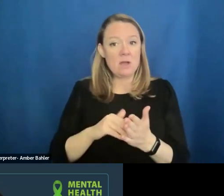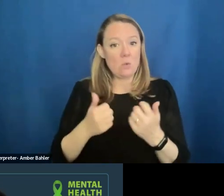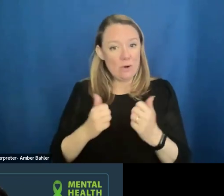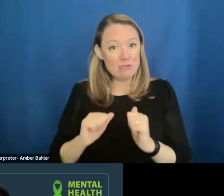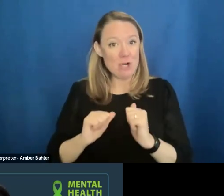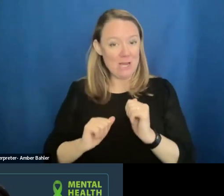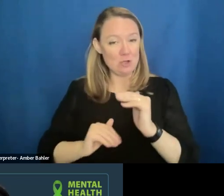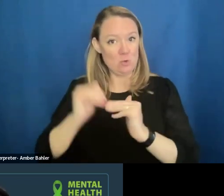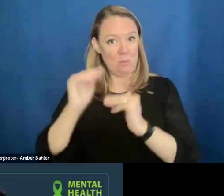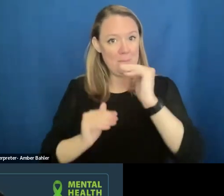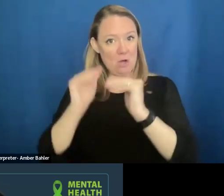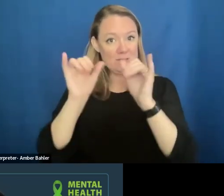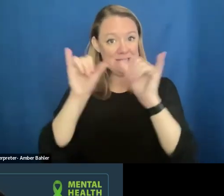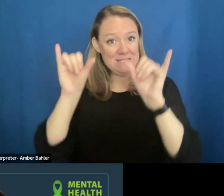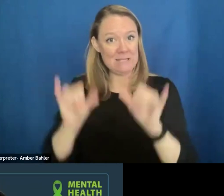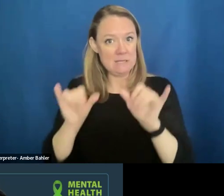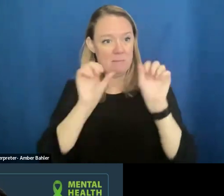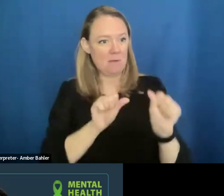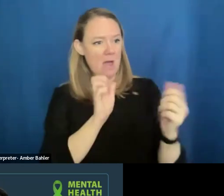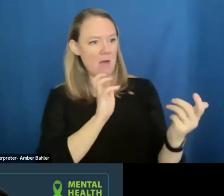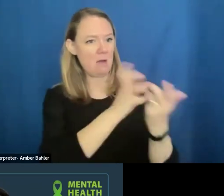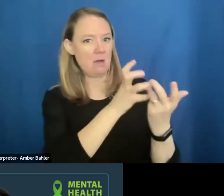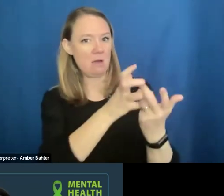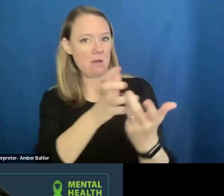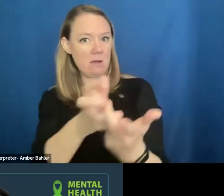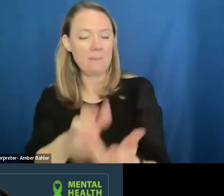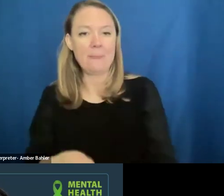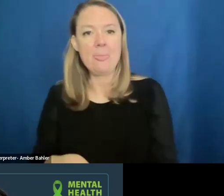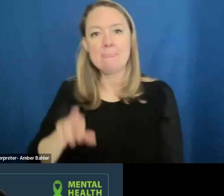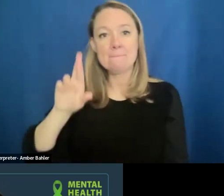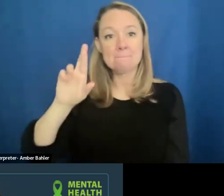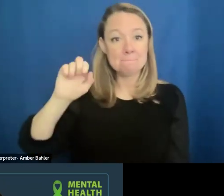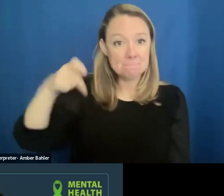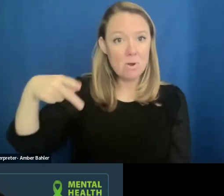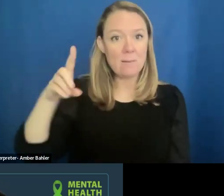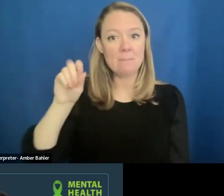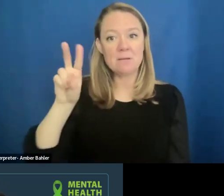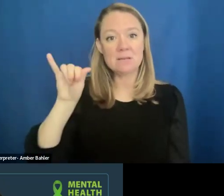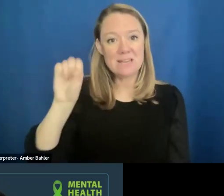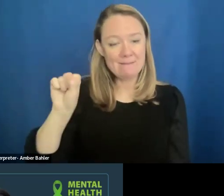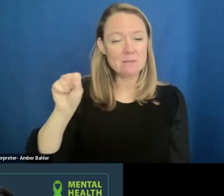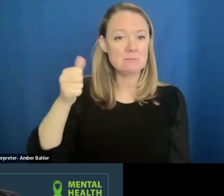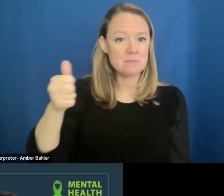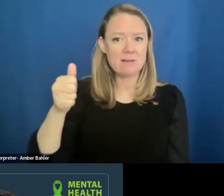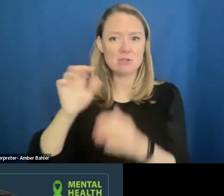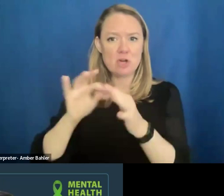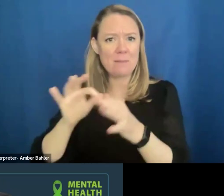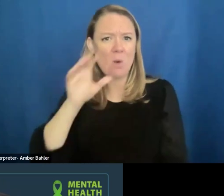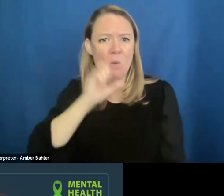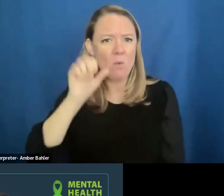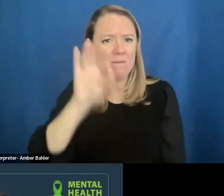meets everybody where they are. And Rep. Davis talked about, you know, the old fashioned tough love